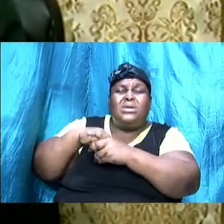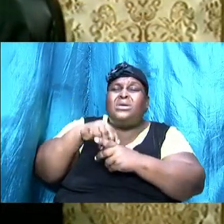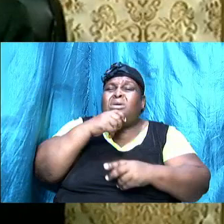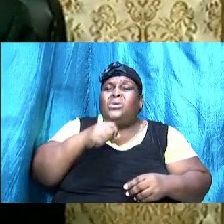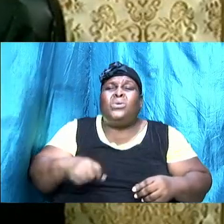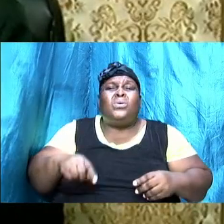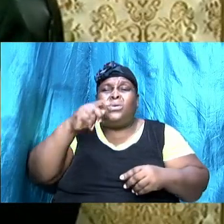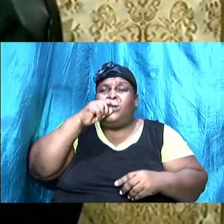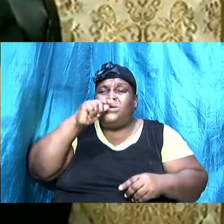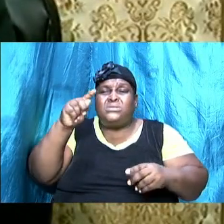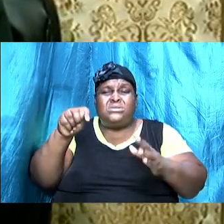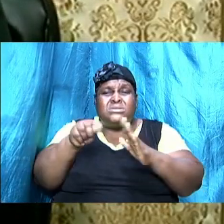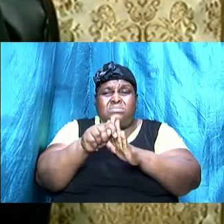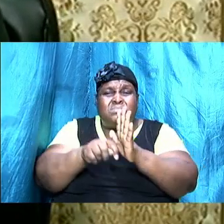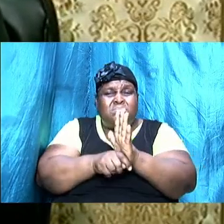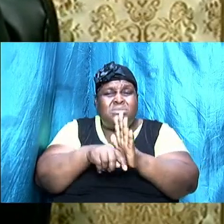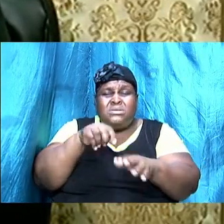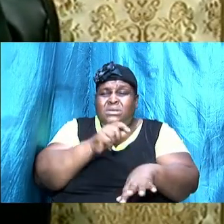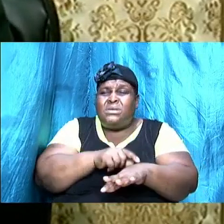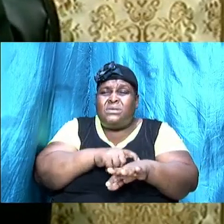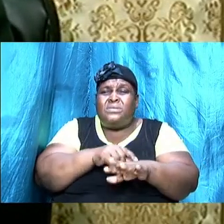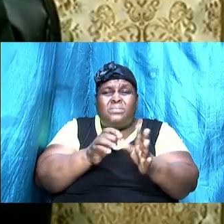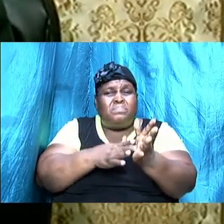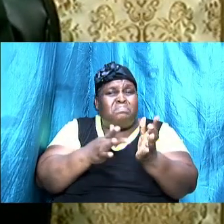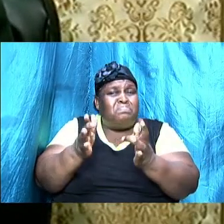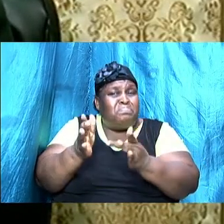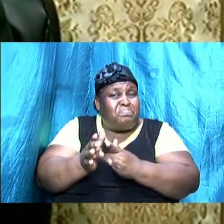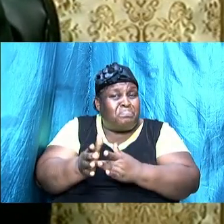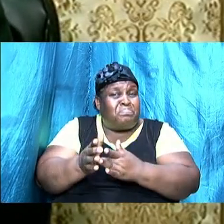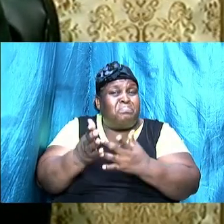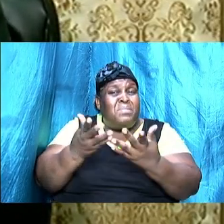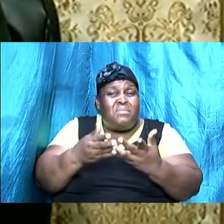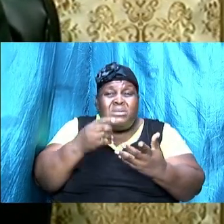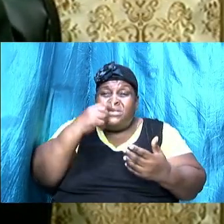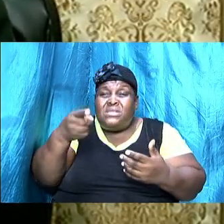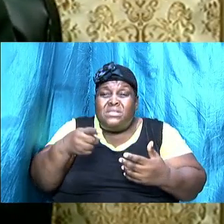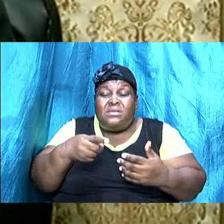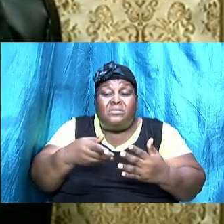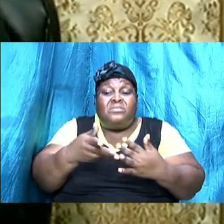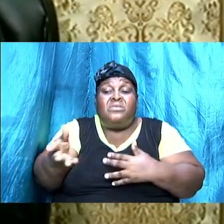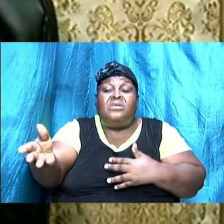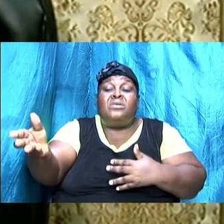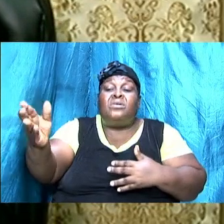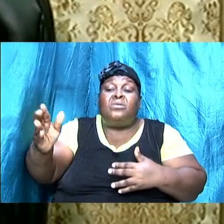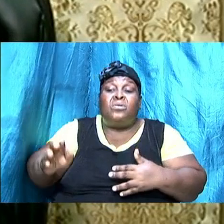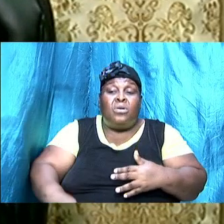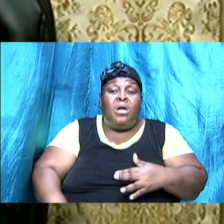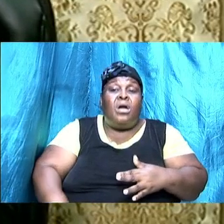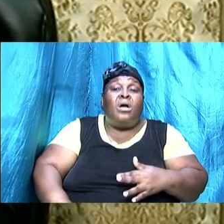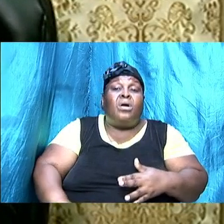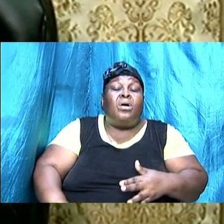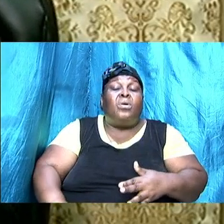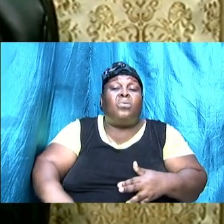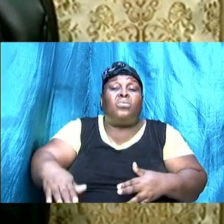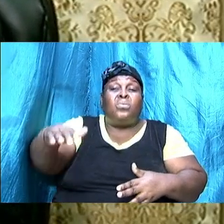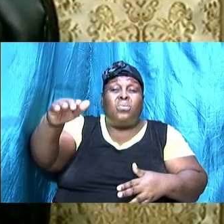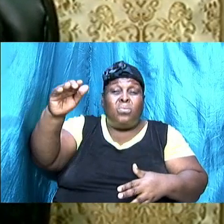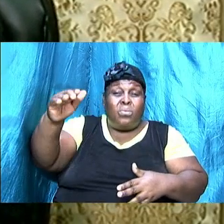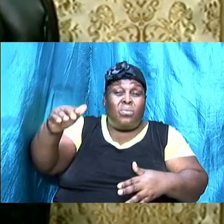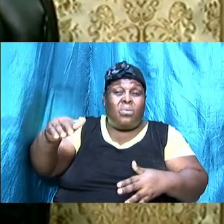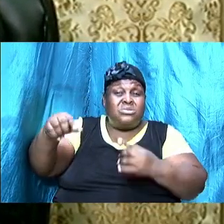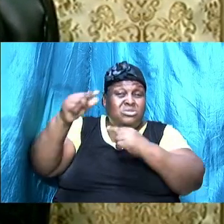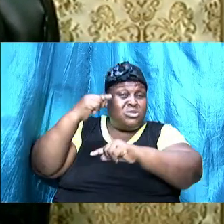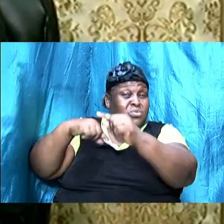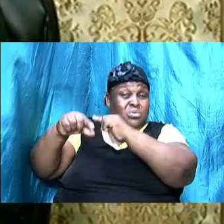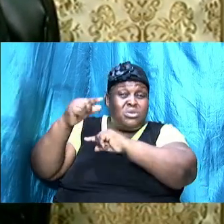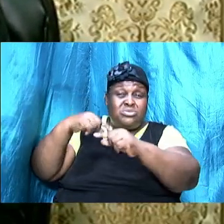times, the Bible said there arose a generation who knew not God.